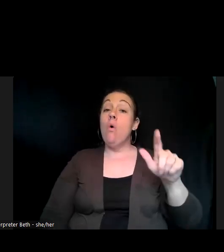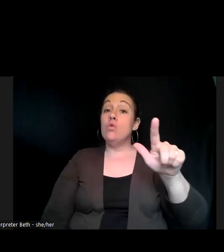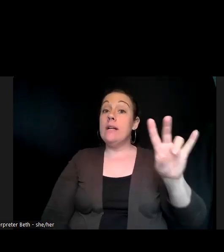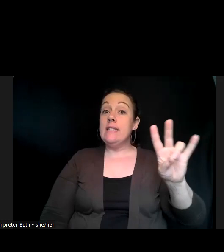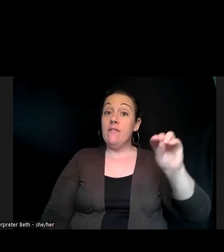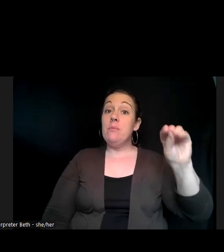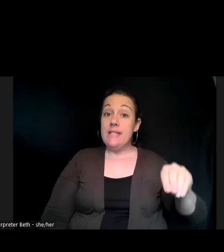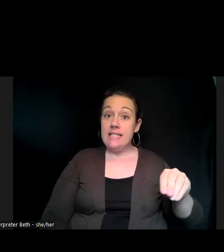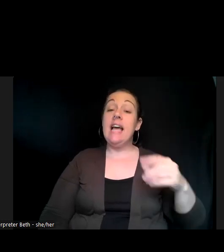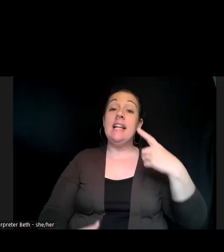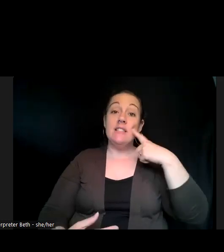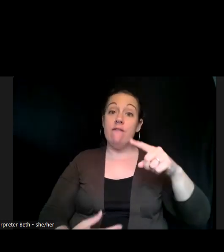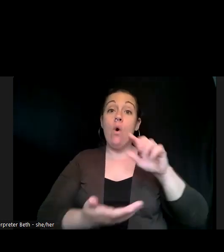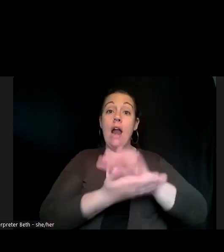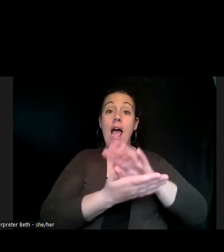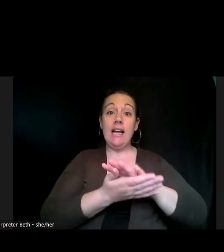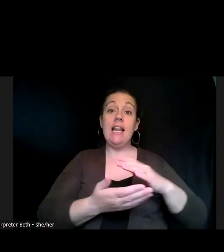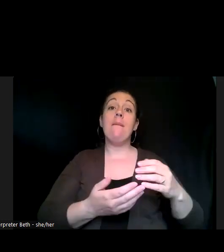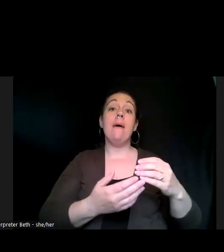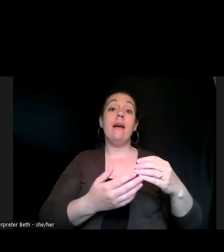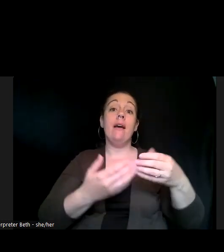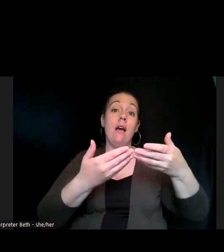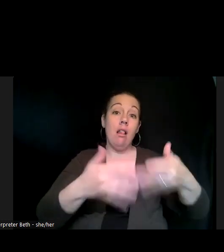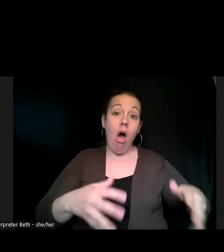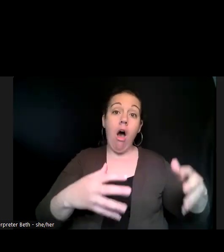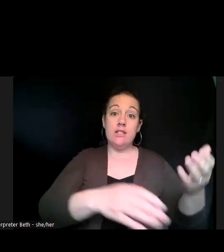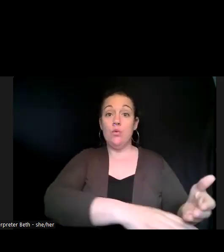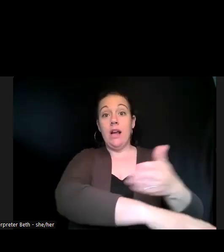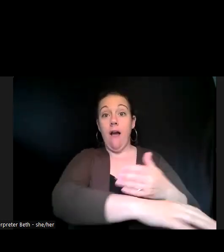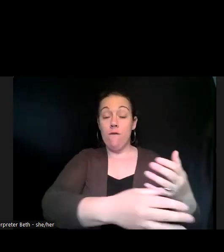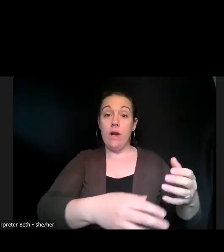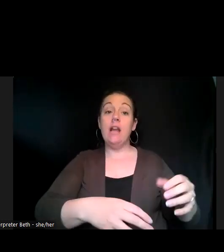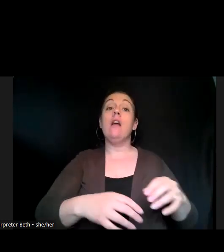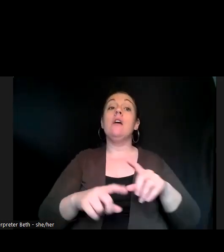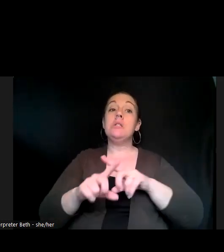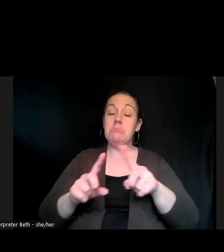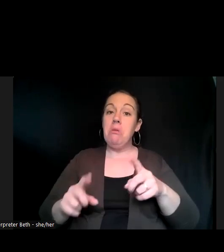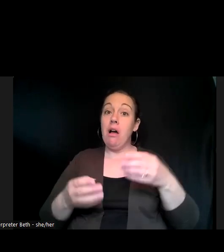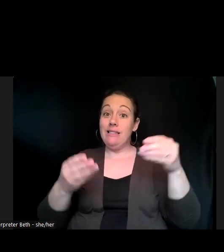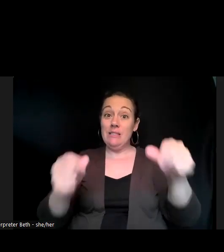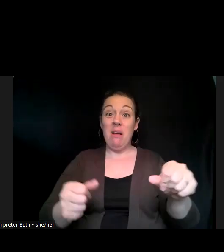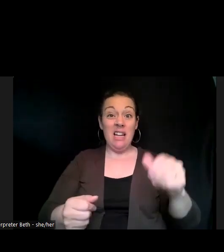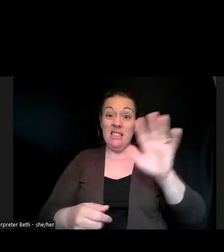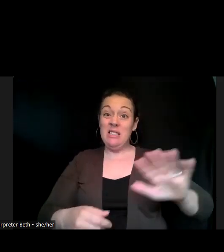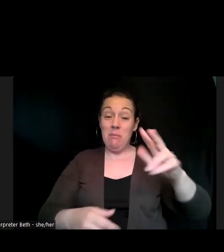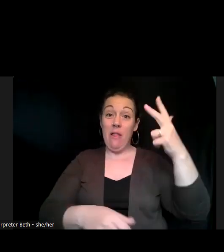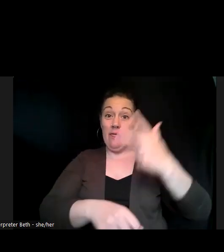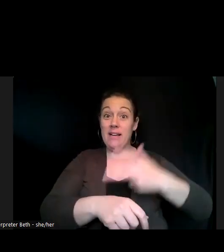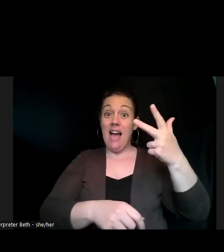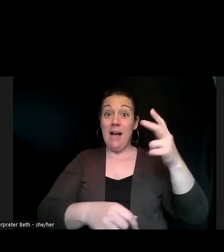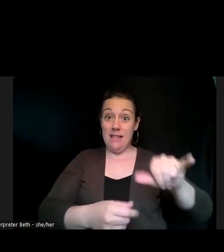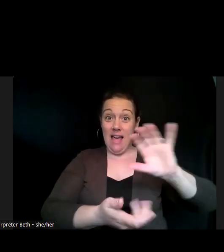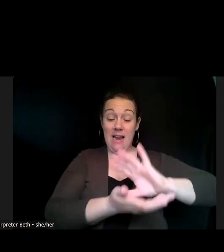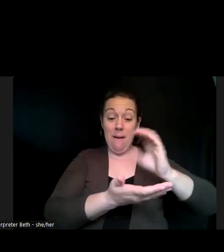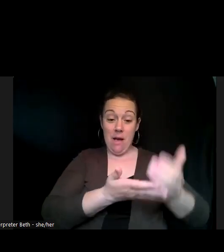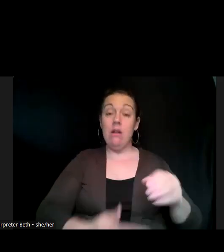loss and accelerating learning, actual spending in this area is potentially nearly 3 times that. Nearly 60% of ARP